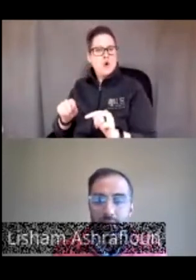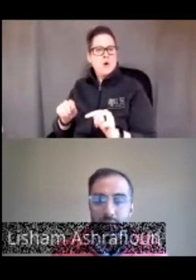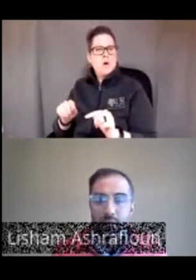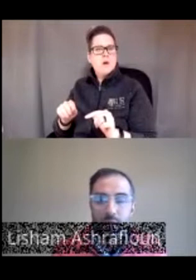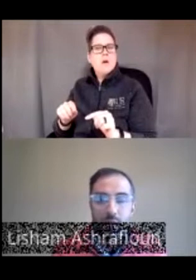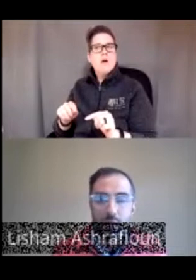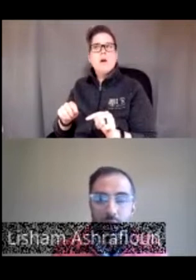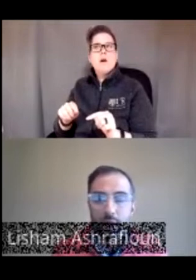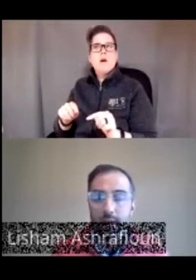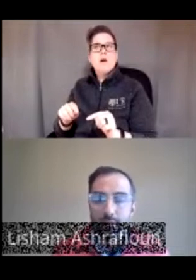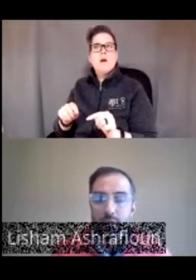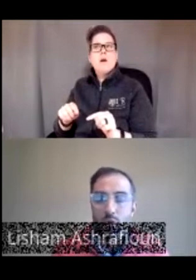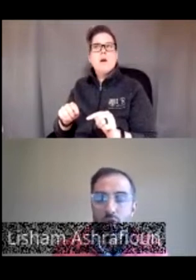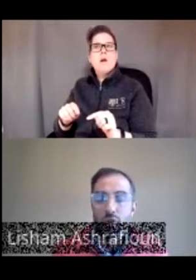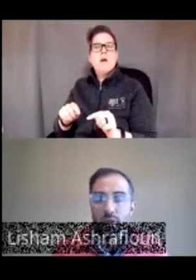transdiagnostic